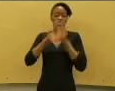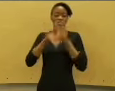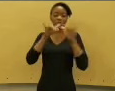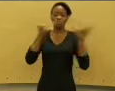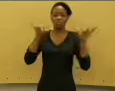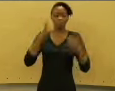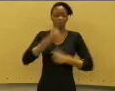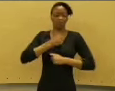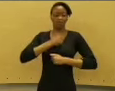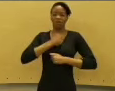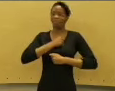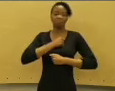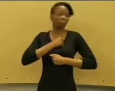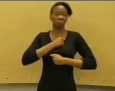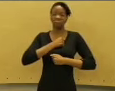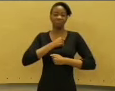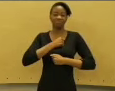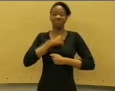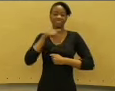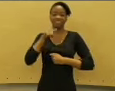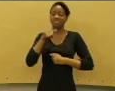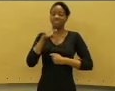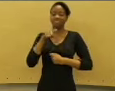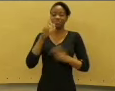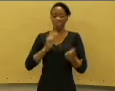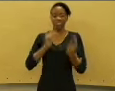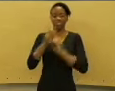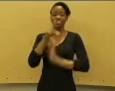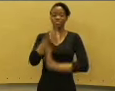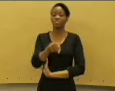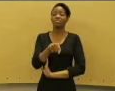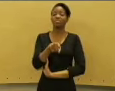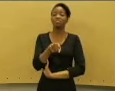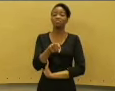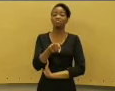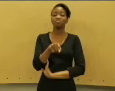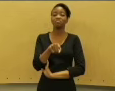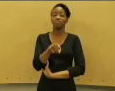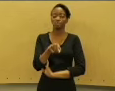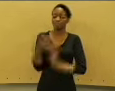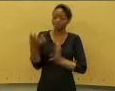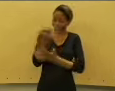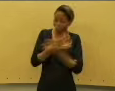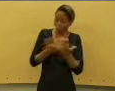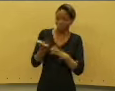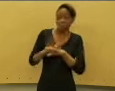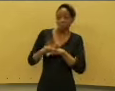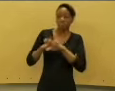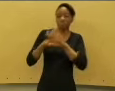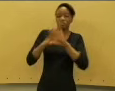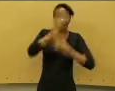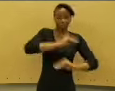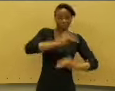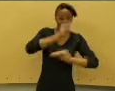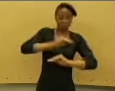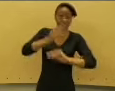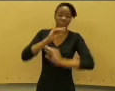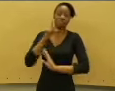yeah, it really needs to keep going. It really, really needs to be a conversation that's ongoing, and I'm hoping